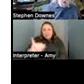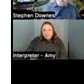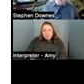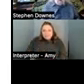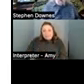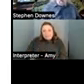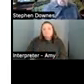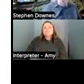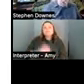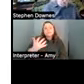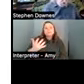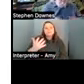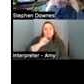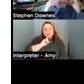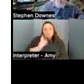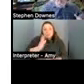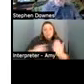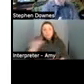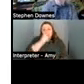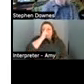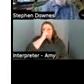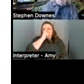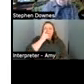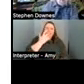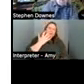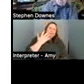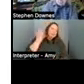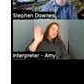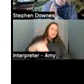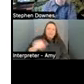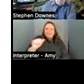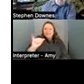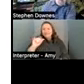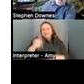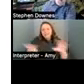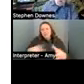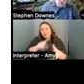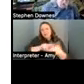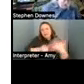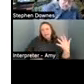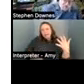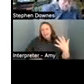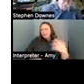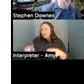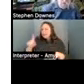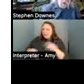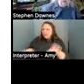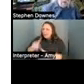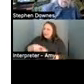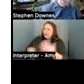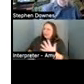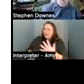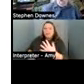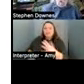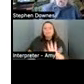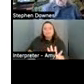right off the bat some of you are thinking oh no there's ai can't do this ai can't do that hang